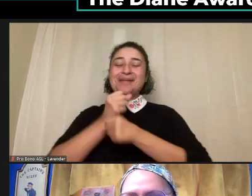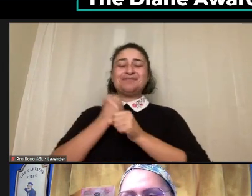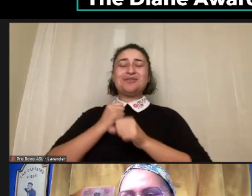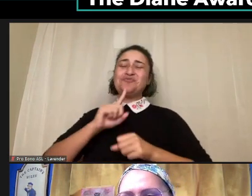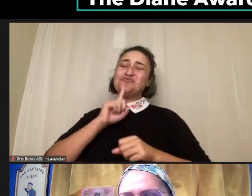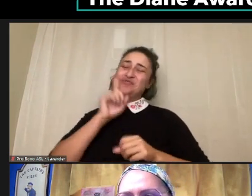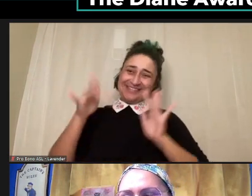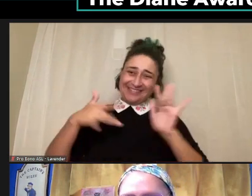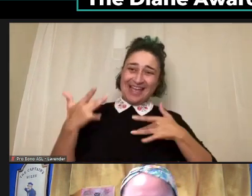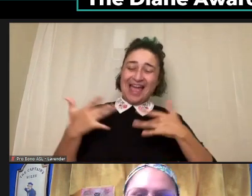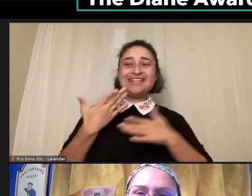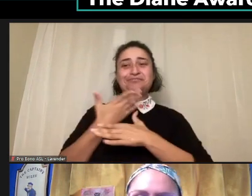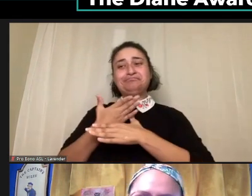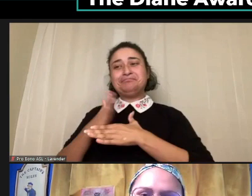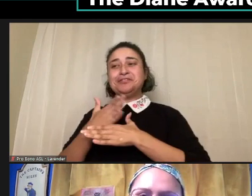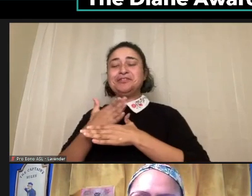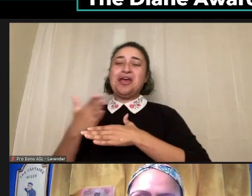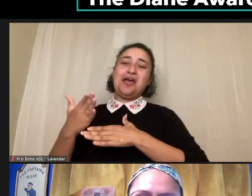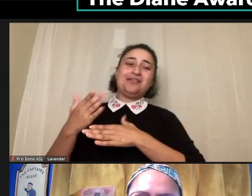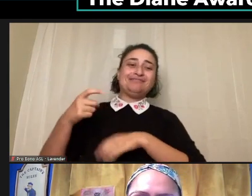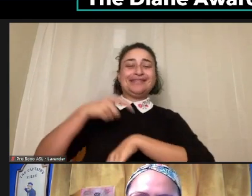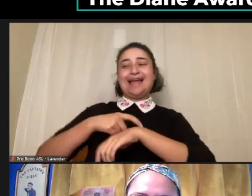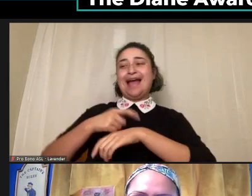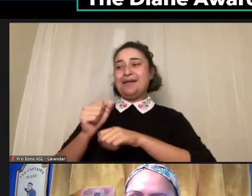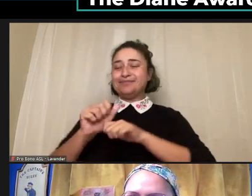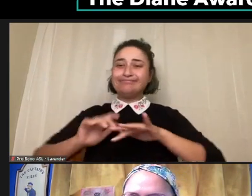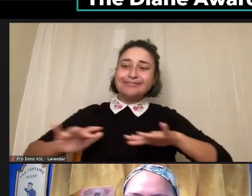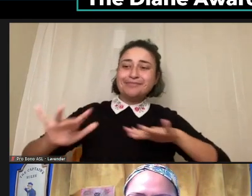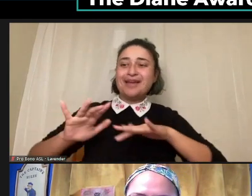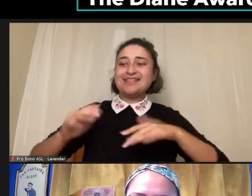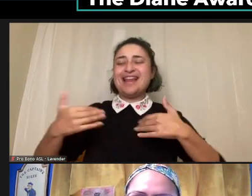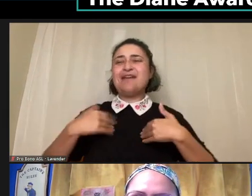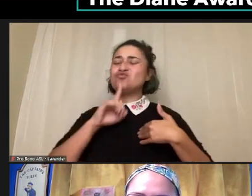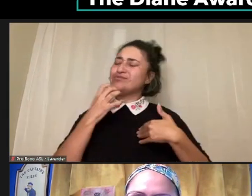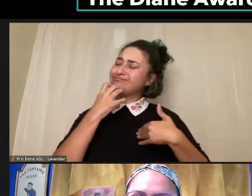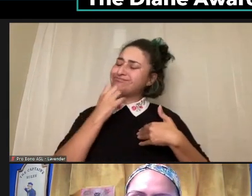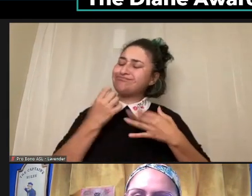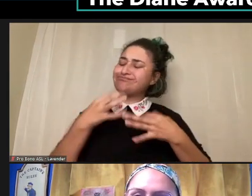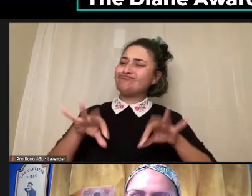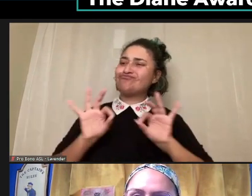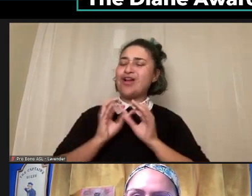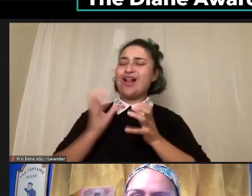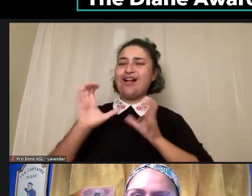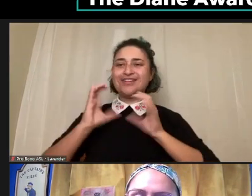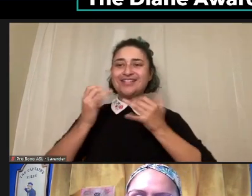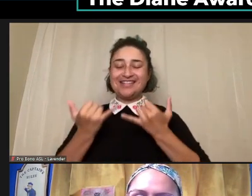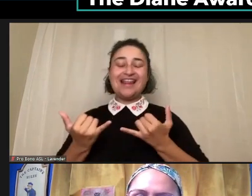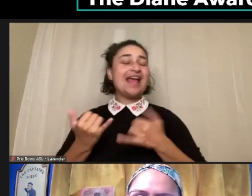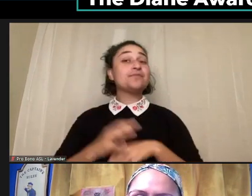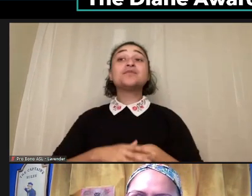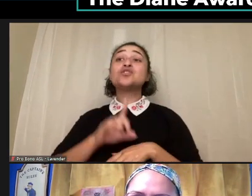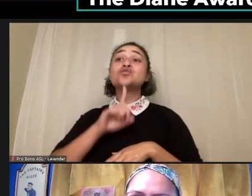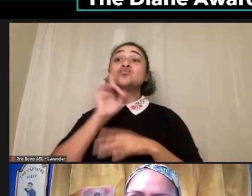to share space and to just have this rich conversation today. It's so wonderful to celebrate Diane's legacy